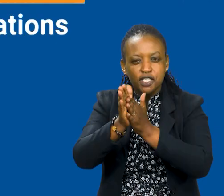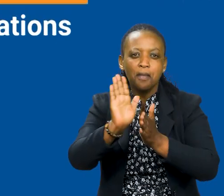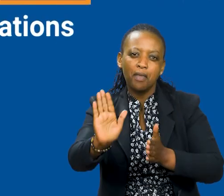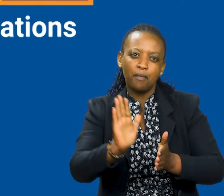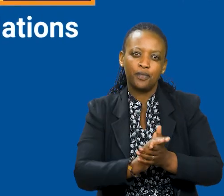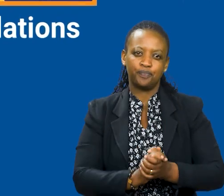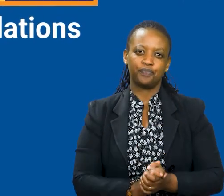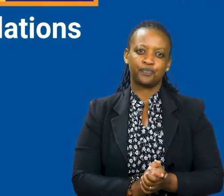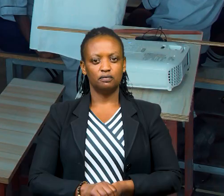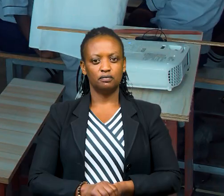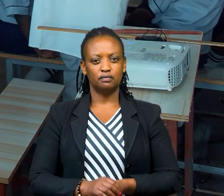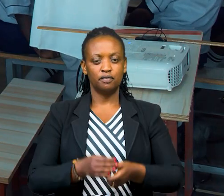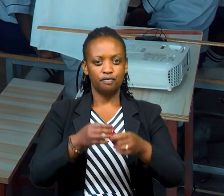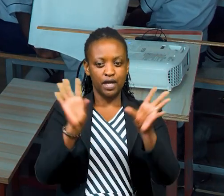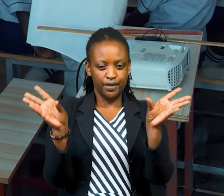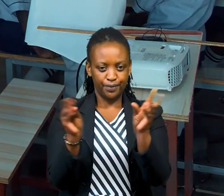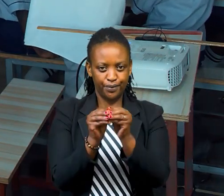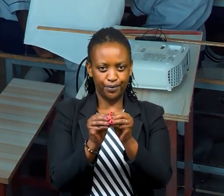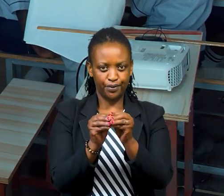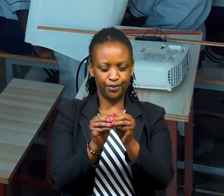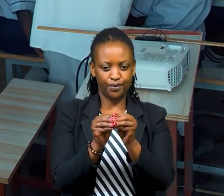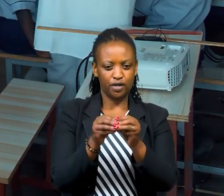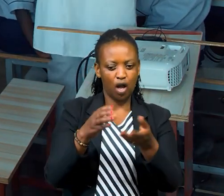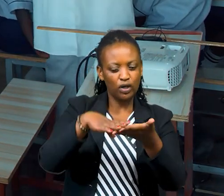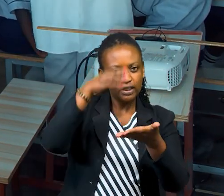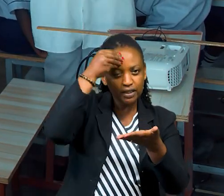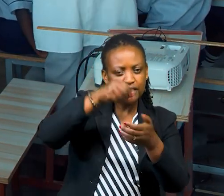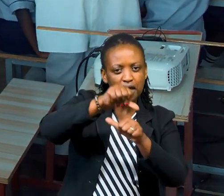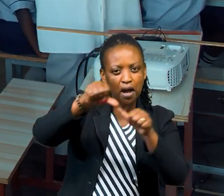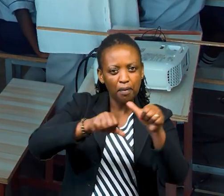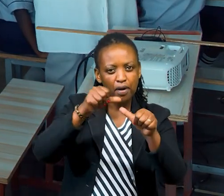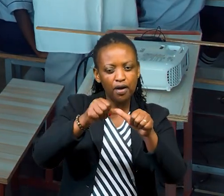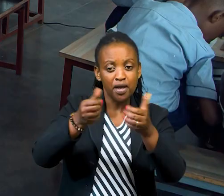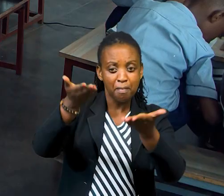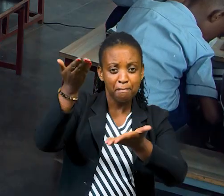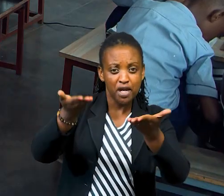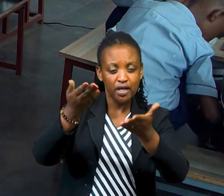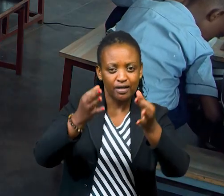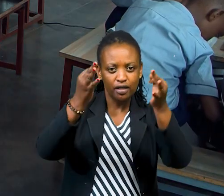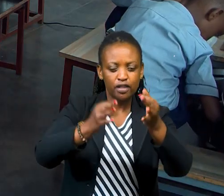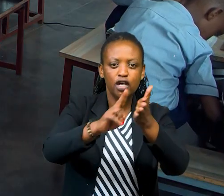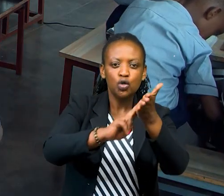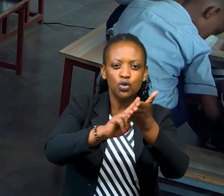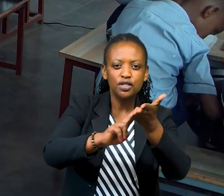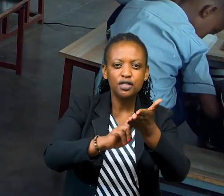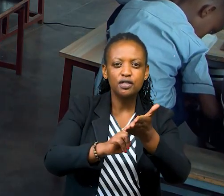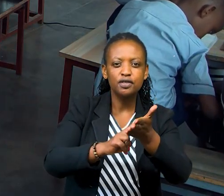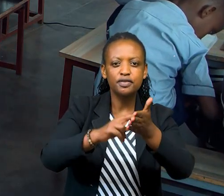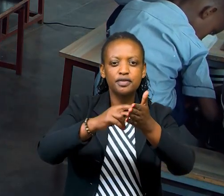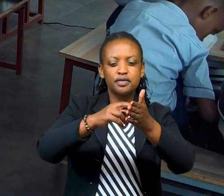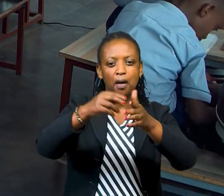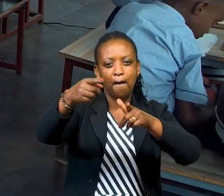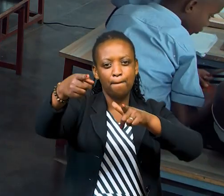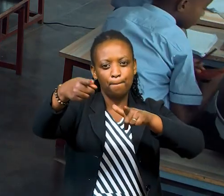students' interest. In conclusion, we have been studying about measuring objects using a